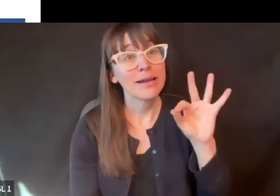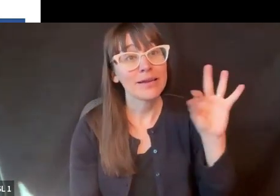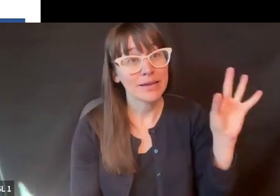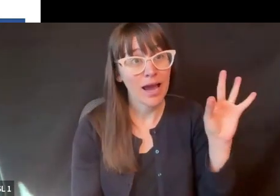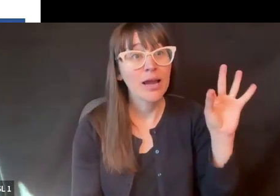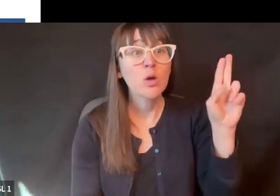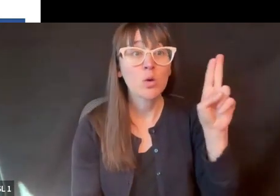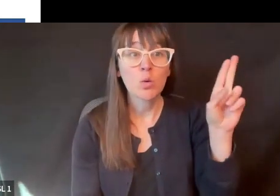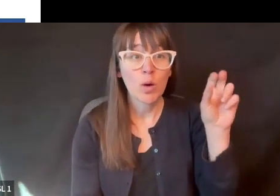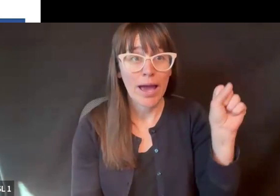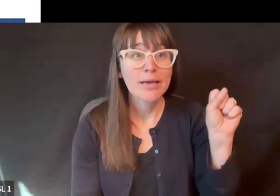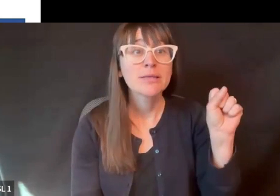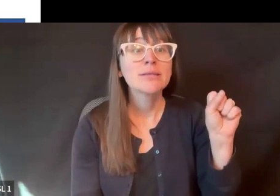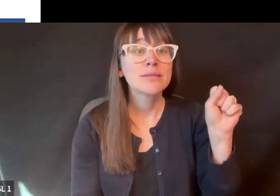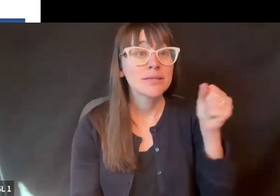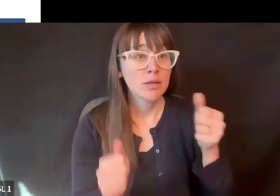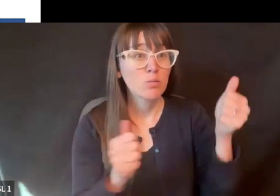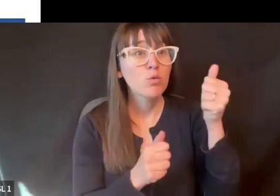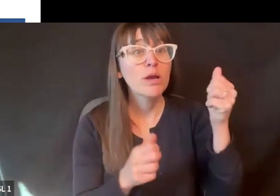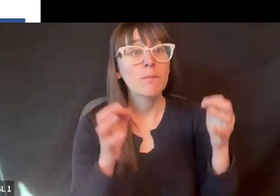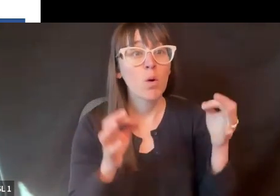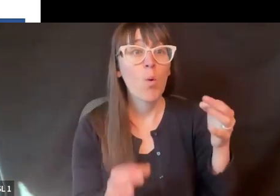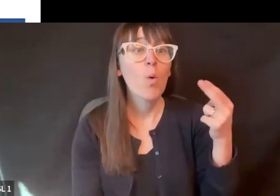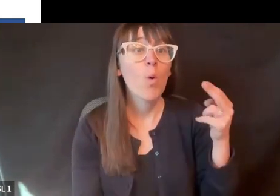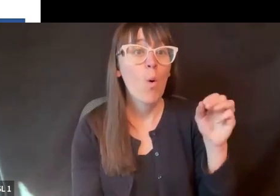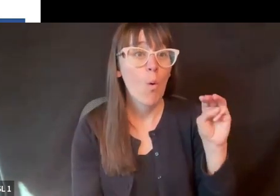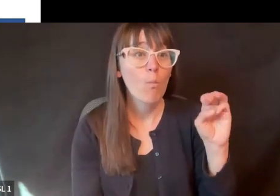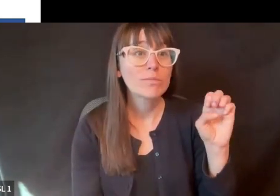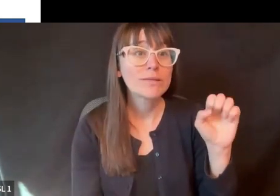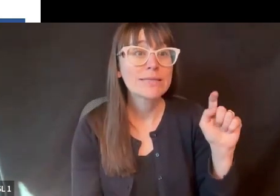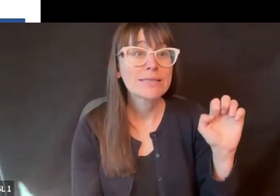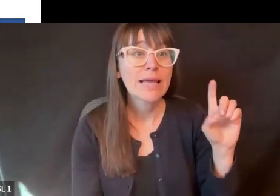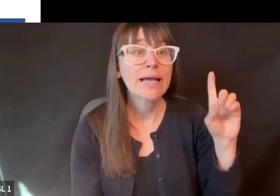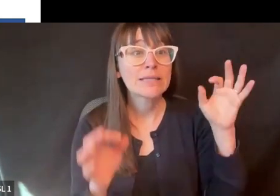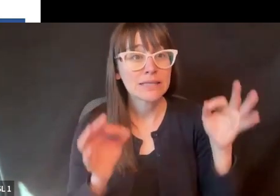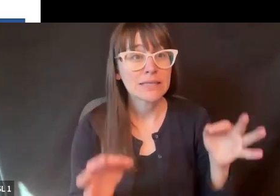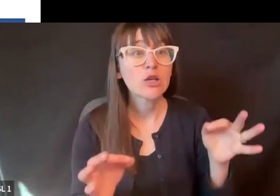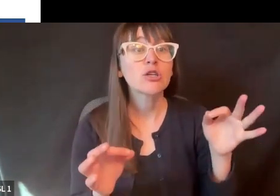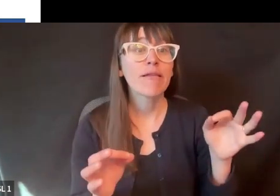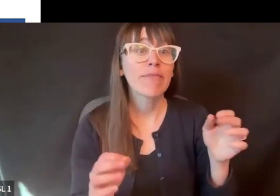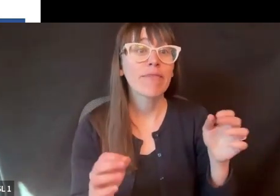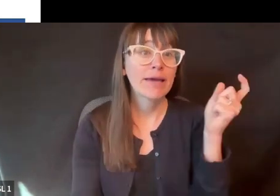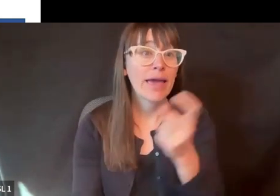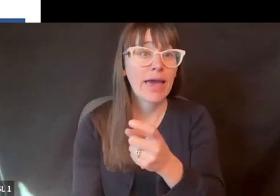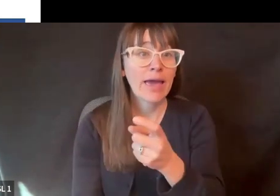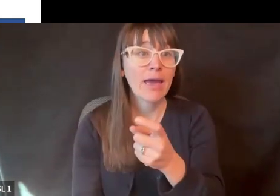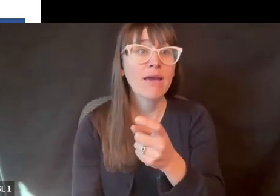course, we had the 1999 U.S. Supreme Court Olmstead decision, right, that really gave